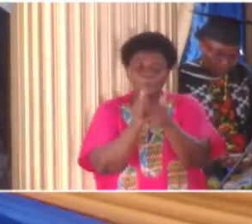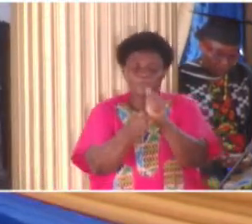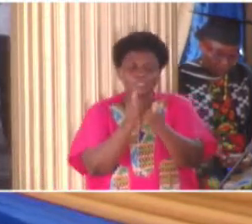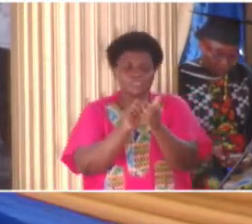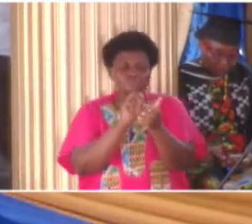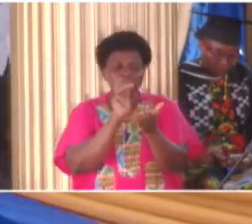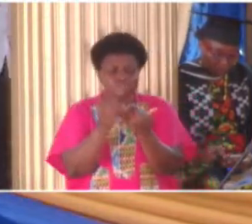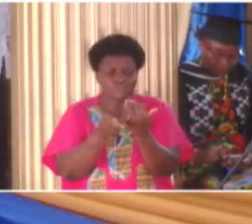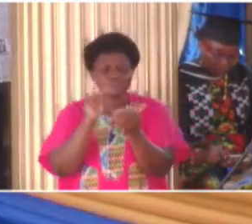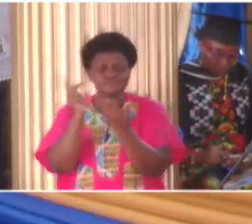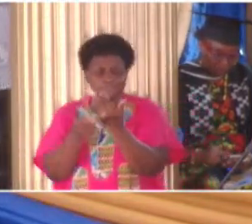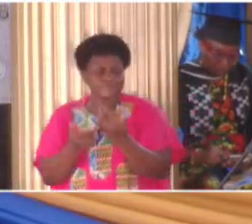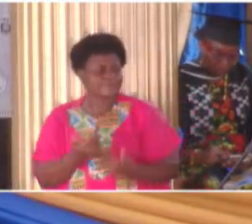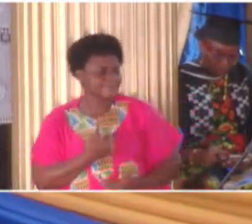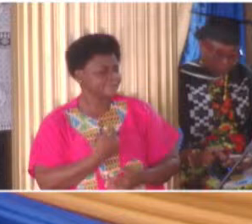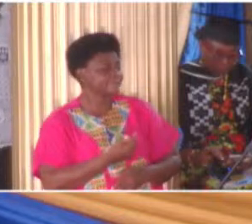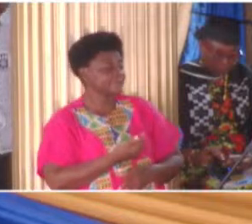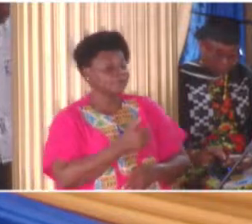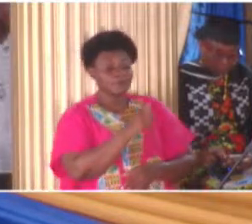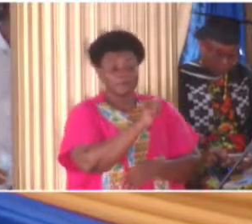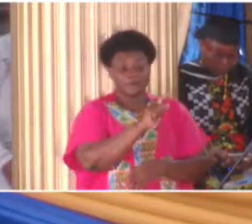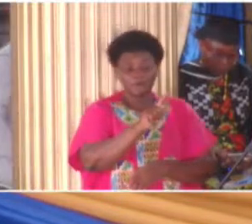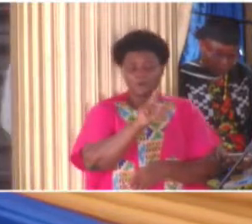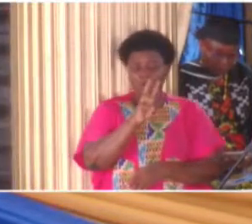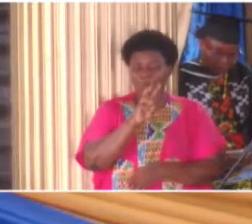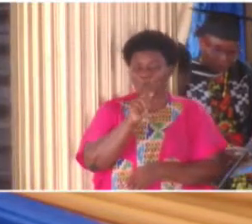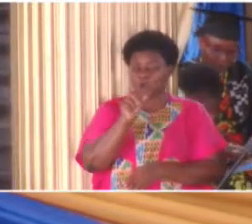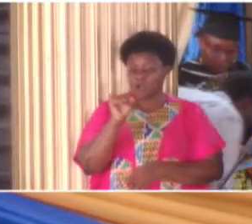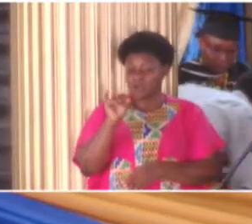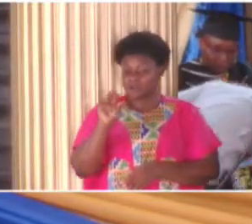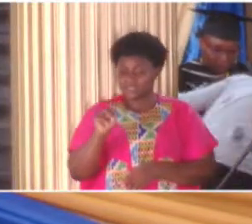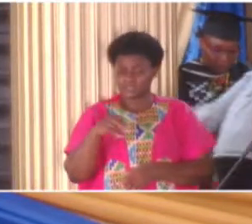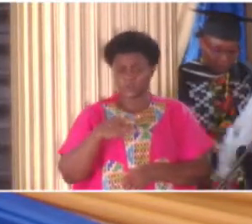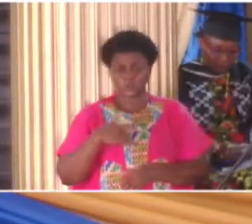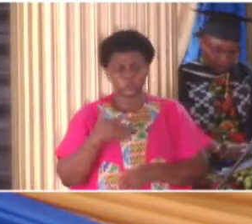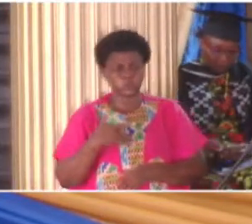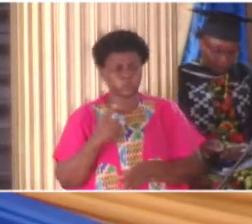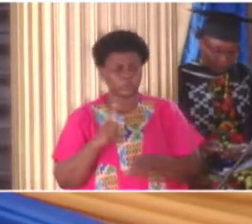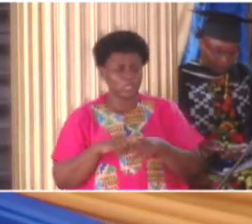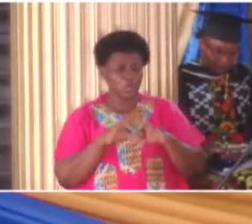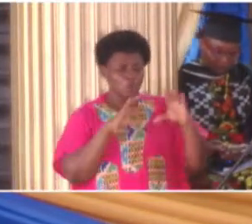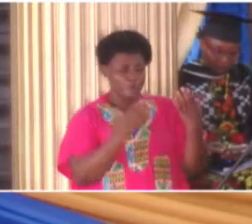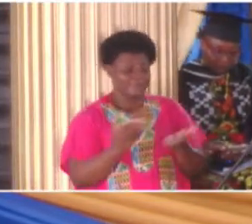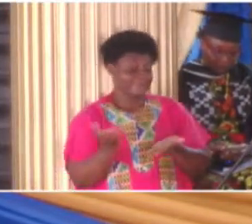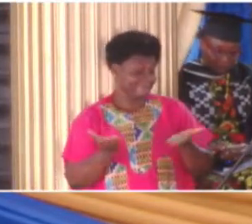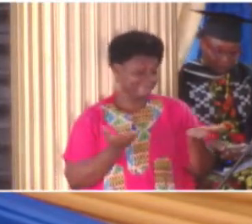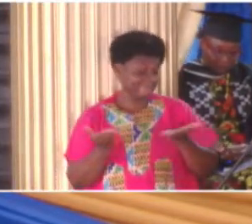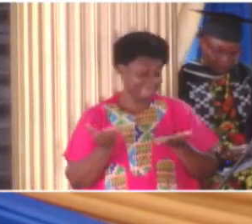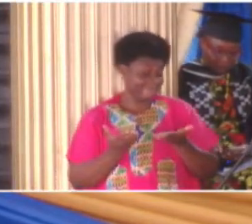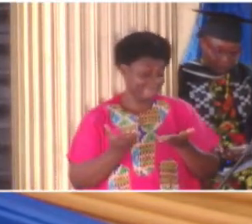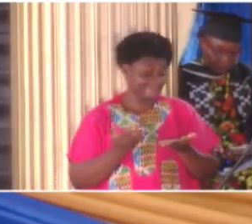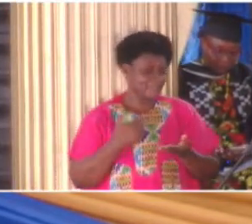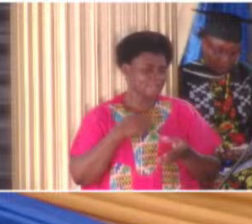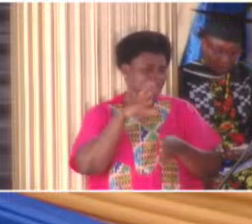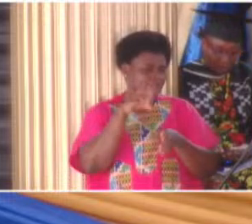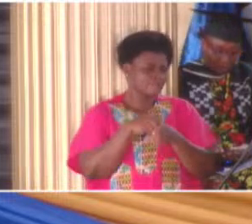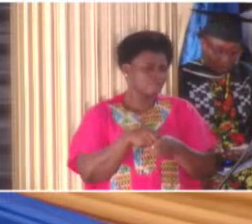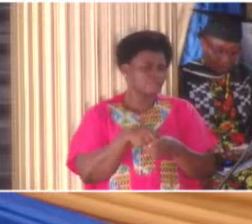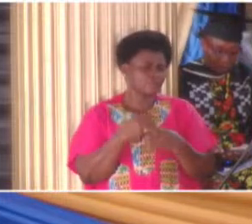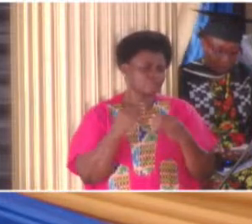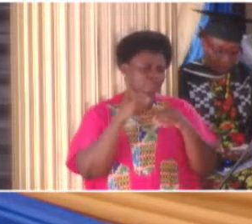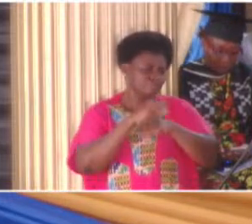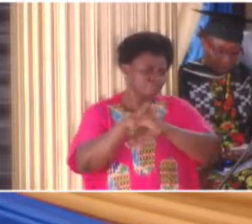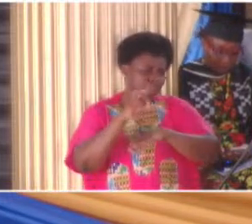programming. Al Wasiu is passionate about community service. He has been involved in mentoring